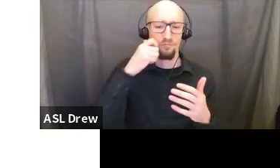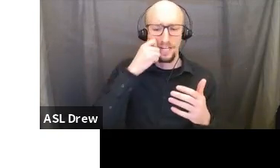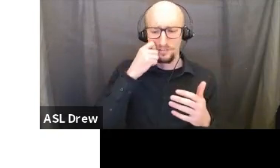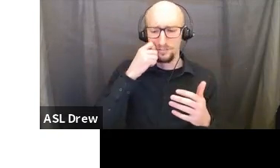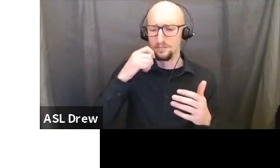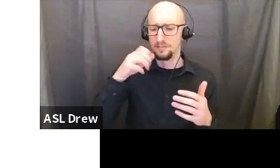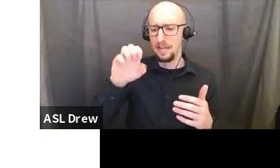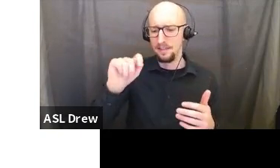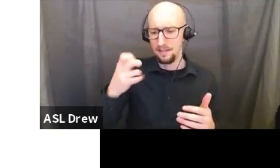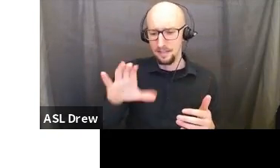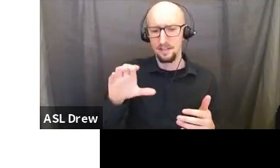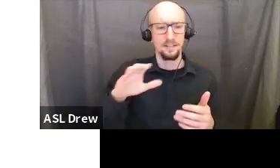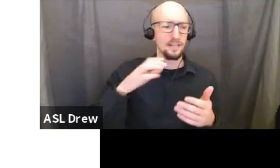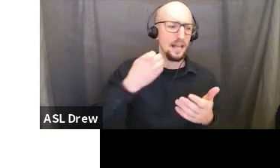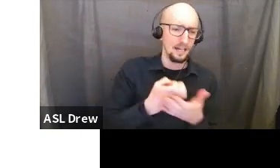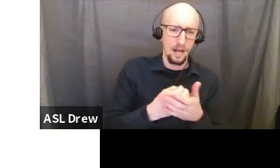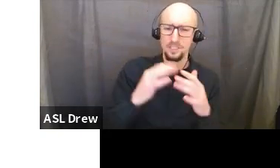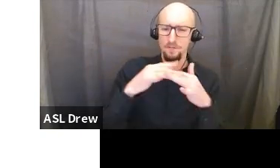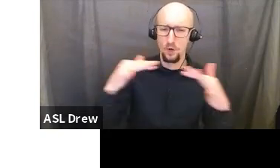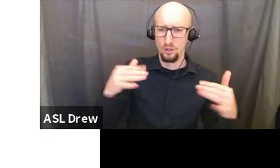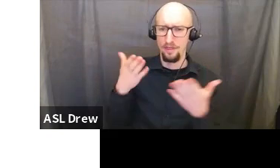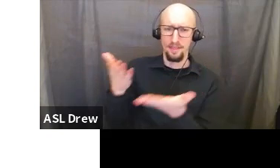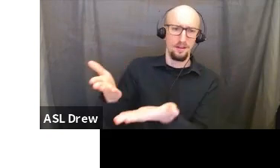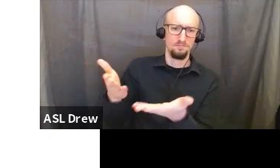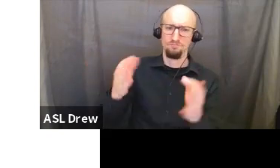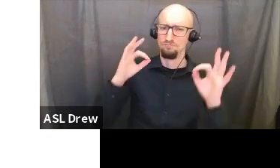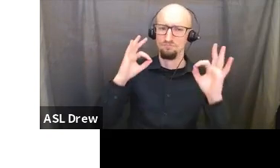ethnic, and economic diversity.